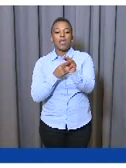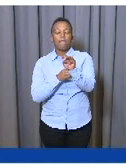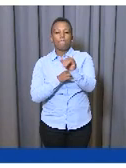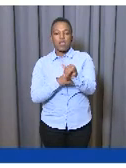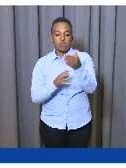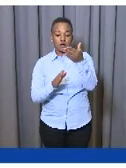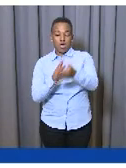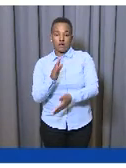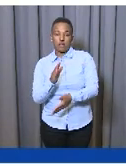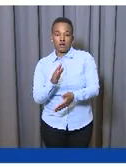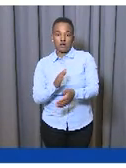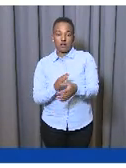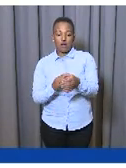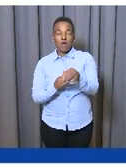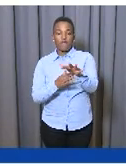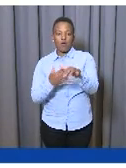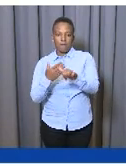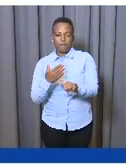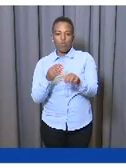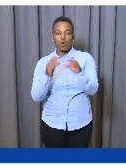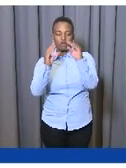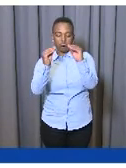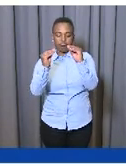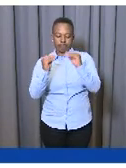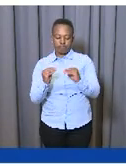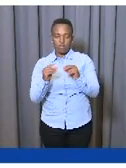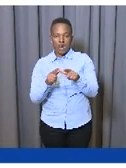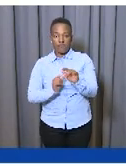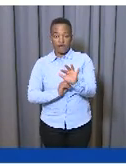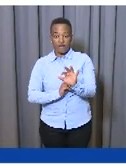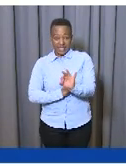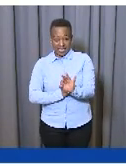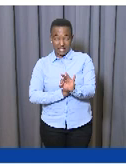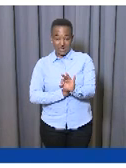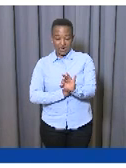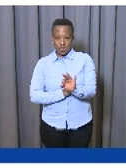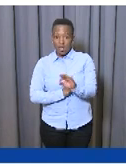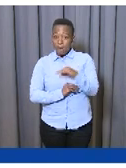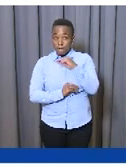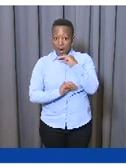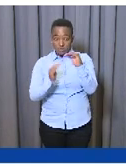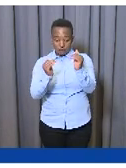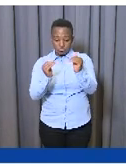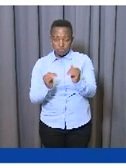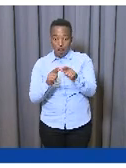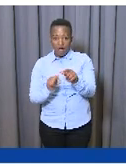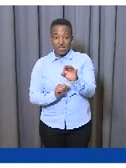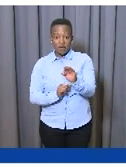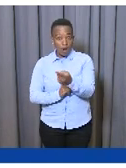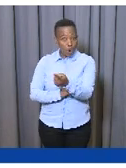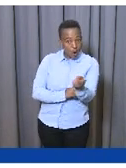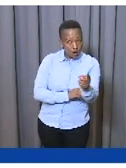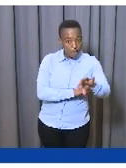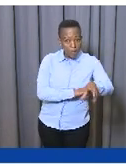we would like to move to level 3, but he announced that it would not be for everybody where the